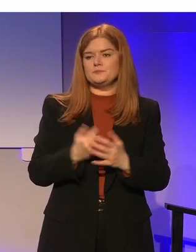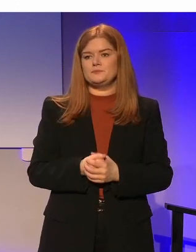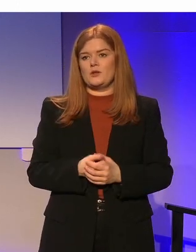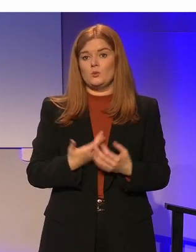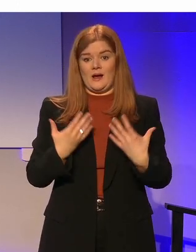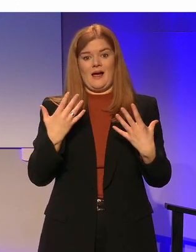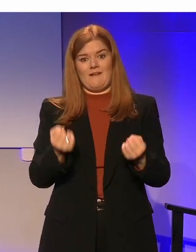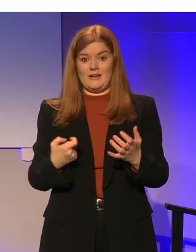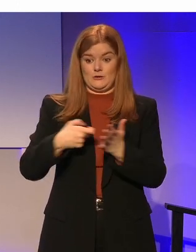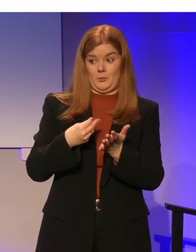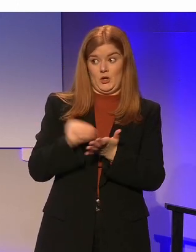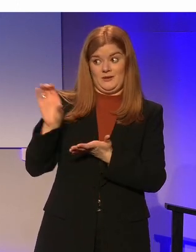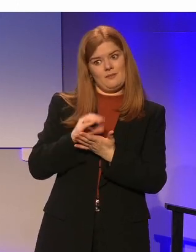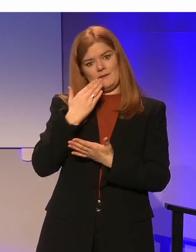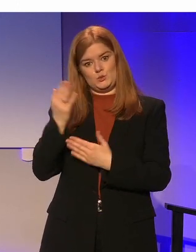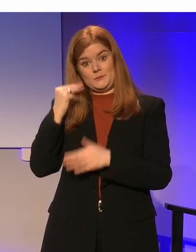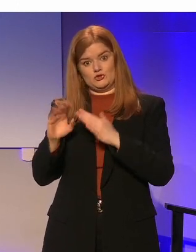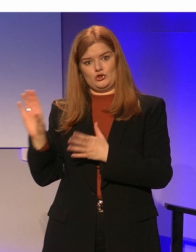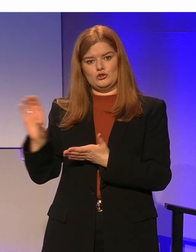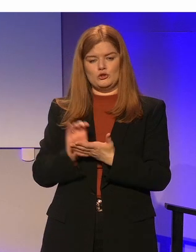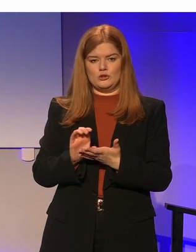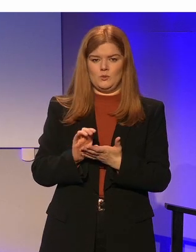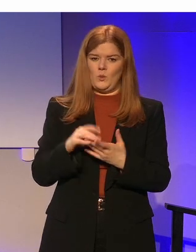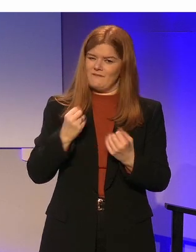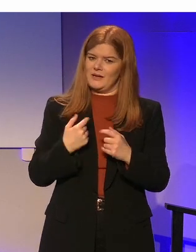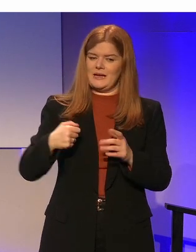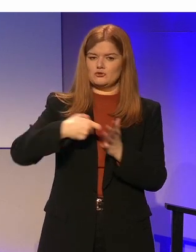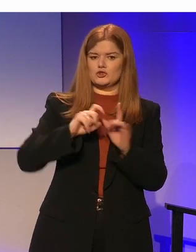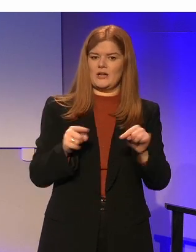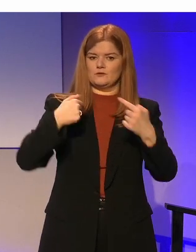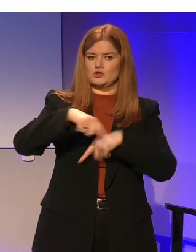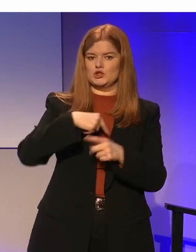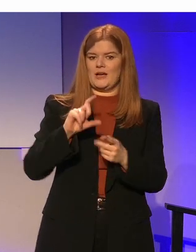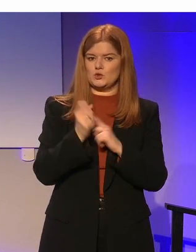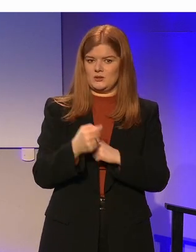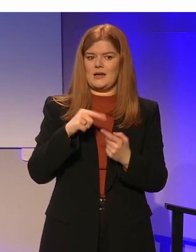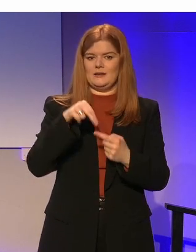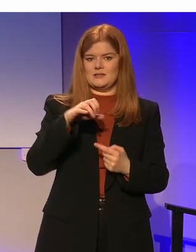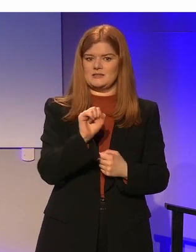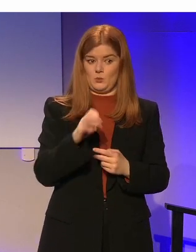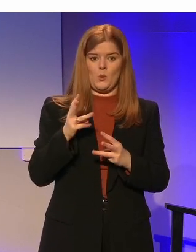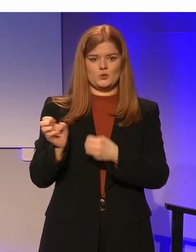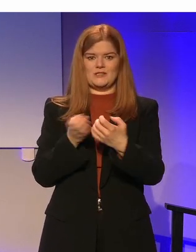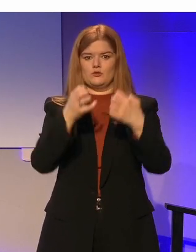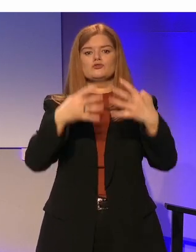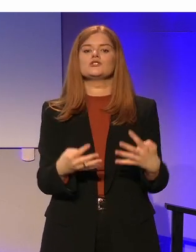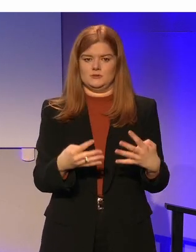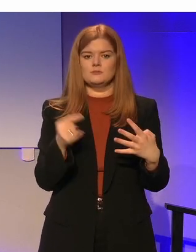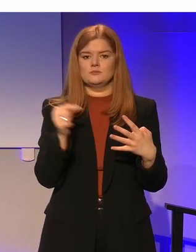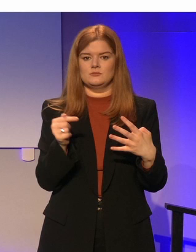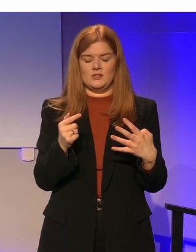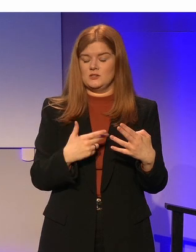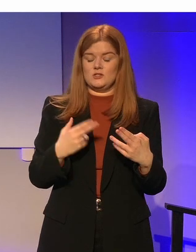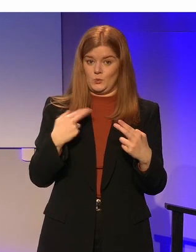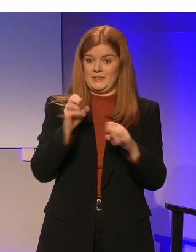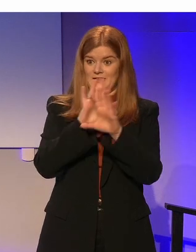that we have this additional money, thanks to the Minister, it puts a challenge to us as the Council now and to the NCSE to deliver, and we're under no